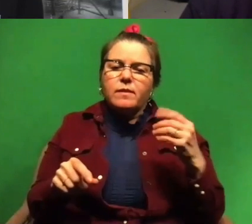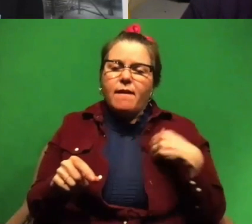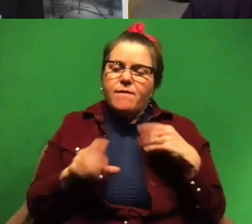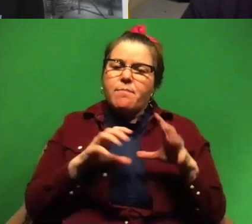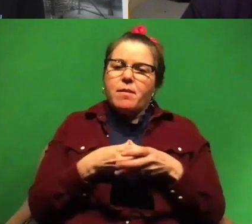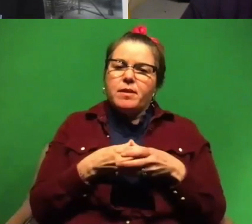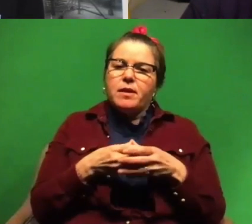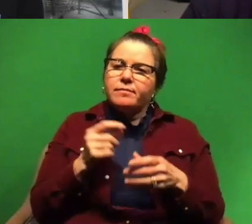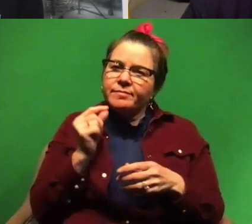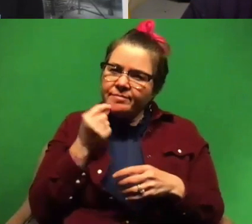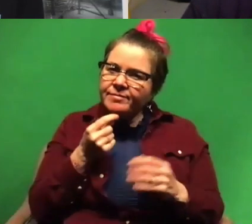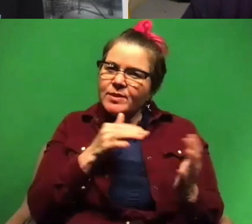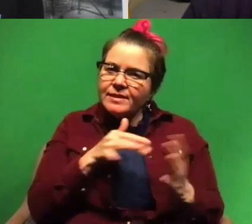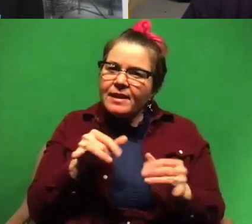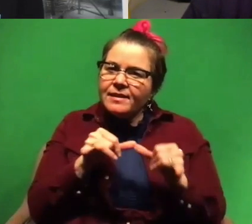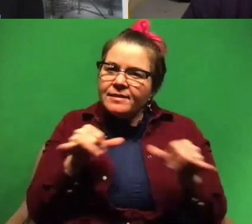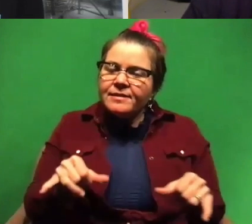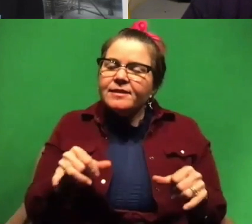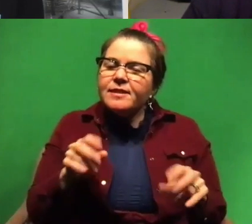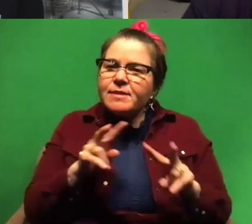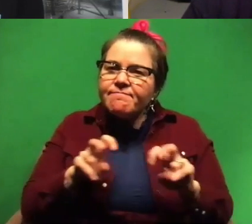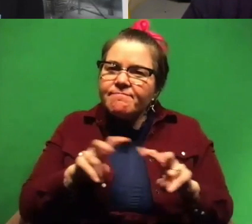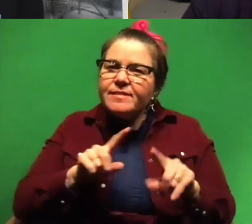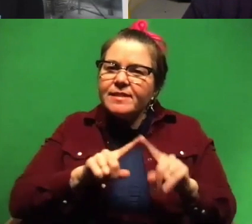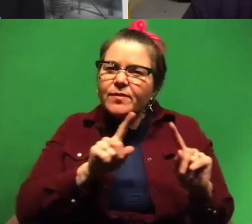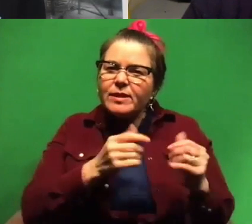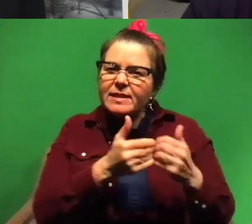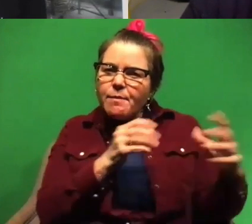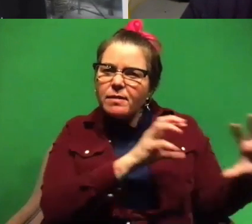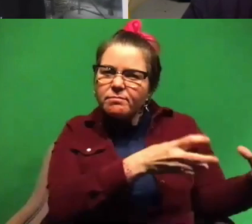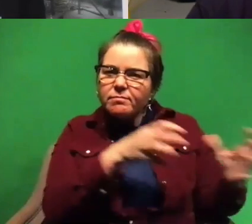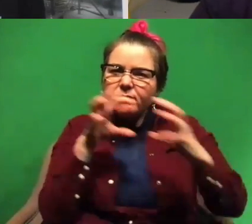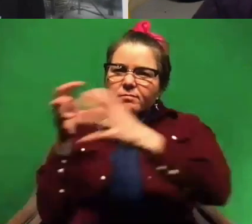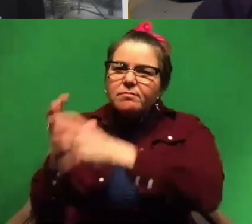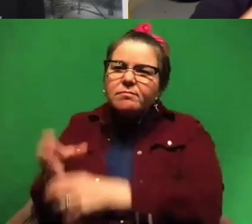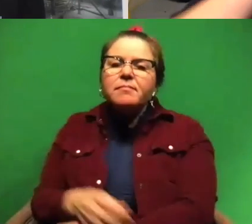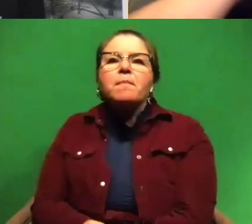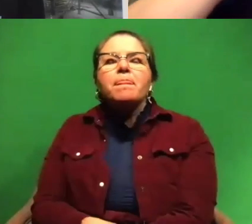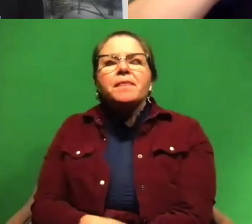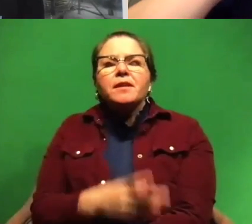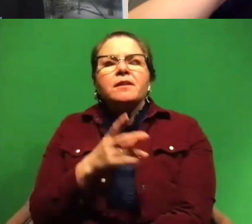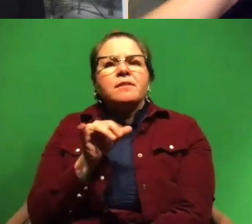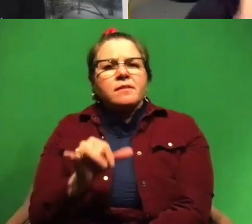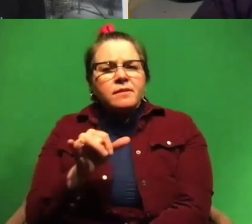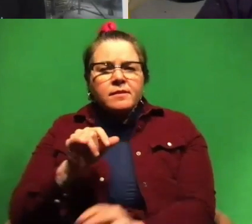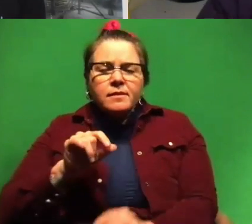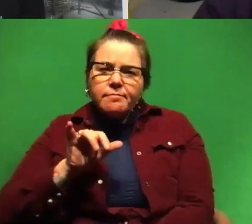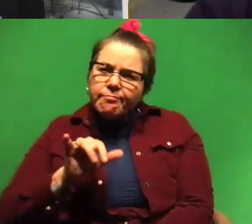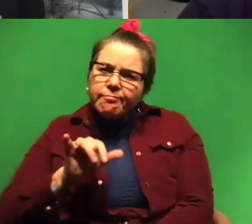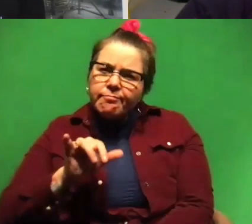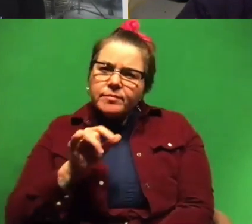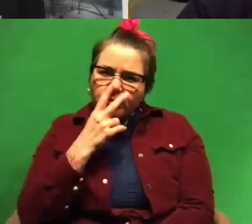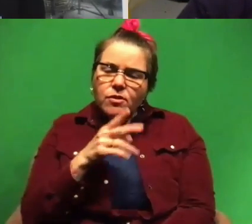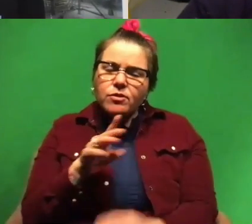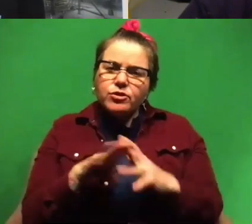it a really cool study system to look at with all the separate areas. Because we saw that the sharks actually behave